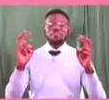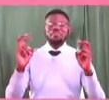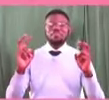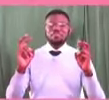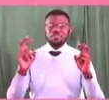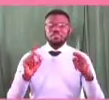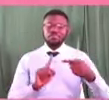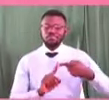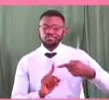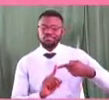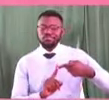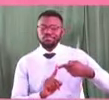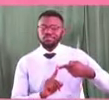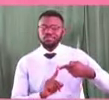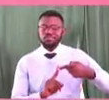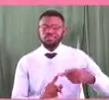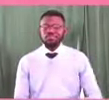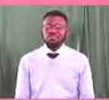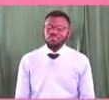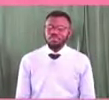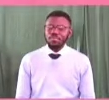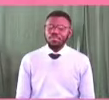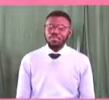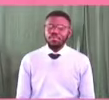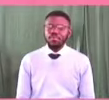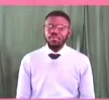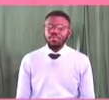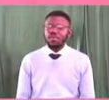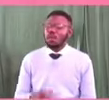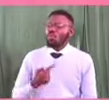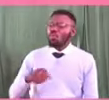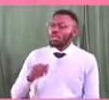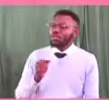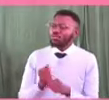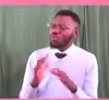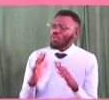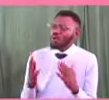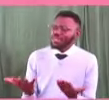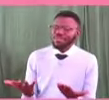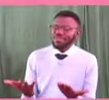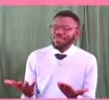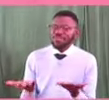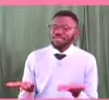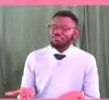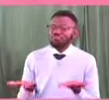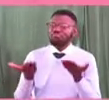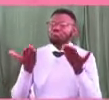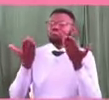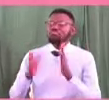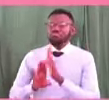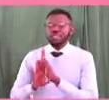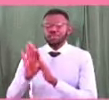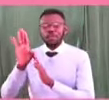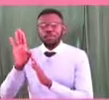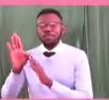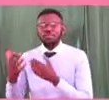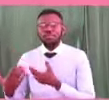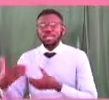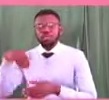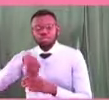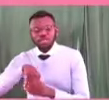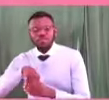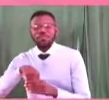Number one, first, what are we doing to accelerate the development of an inclusive